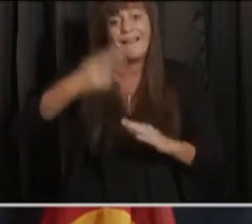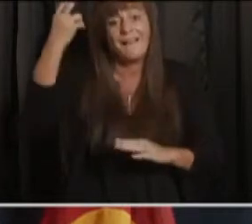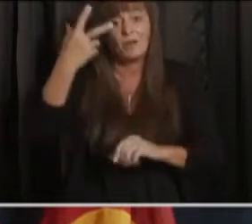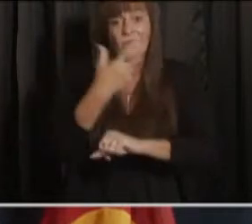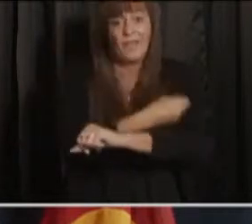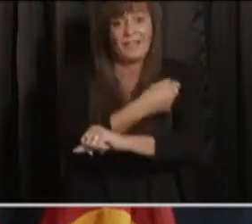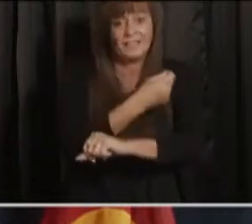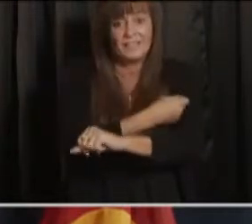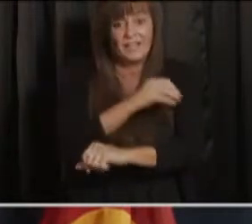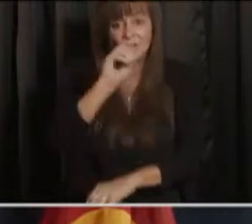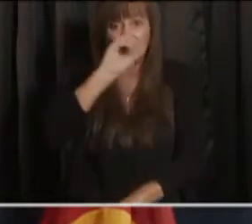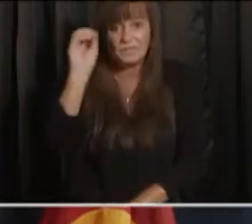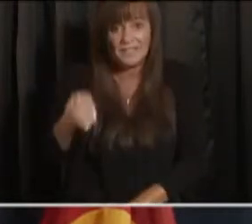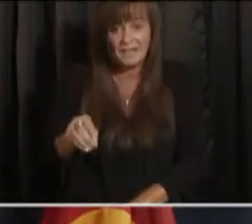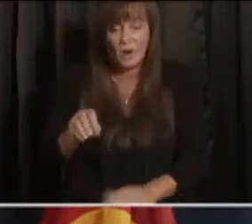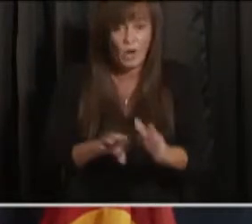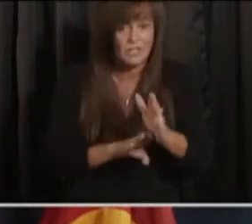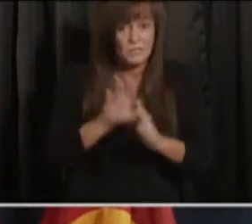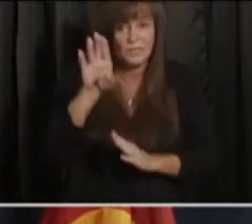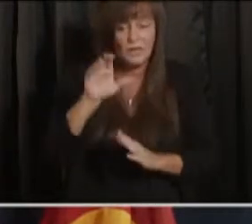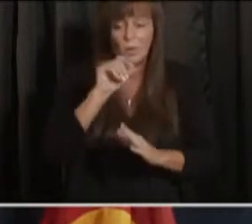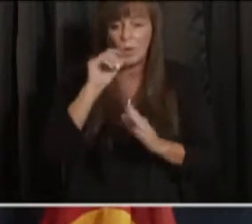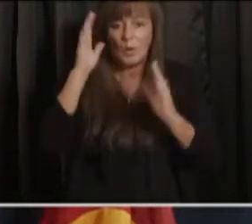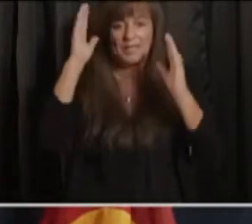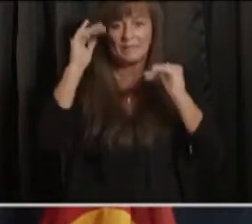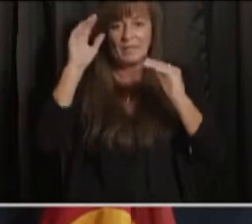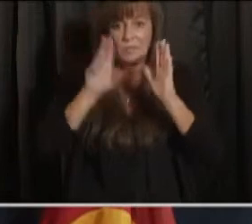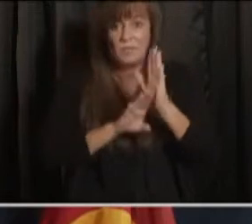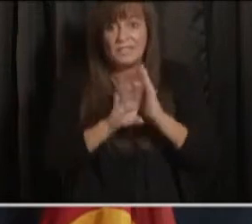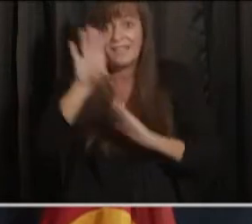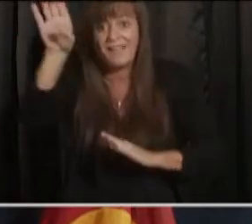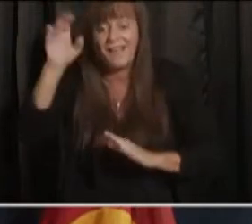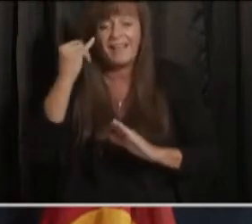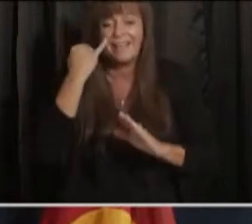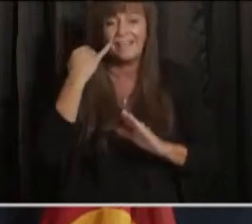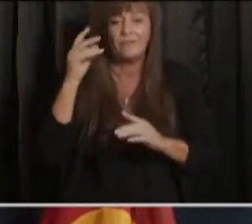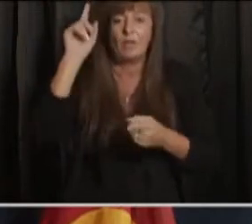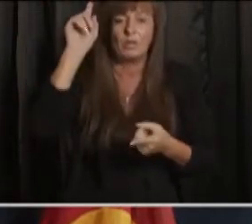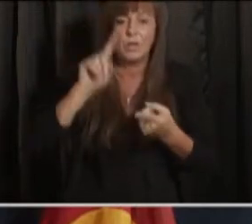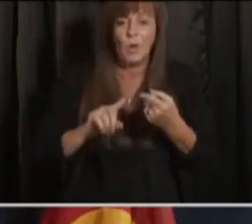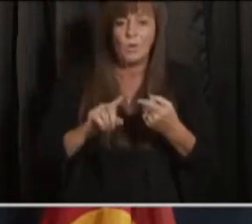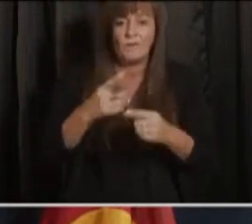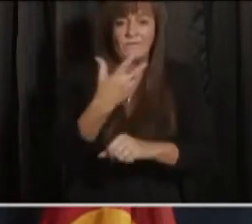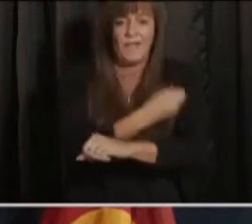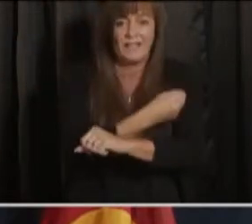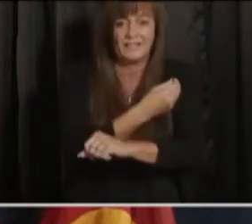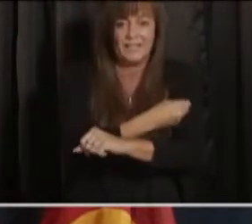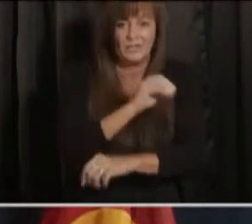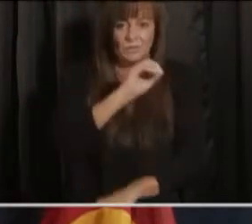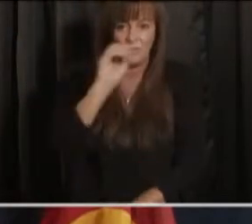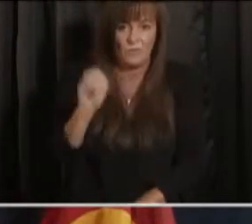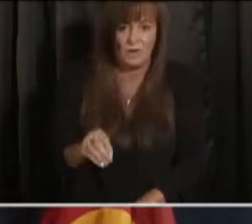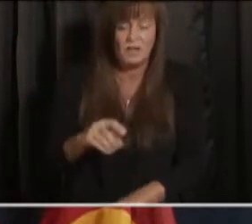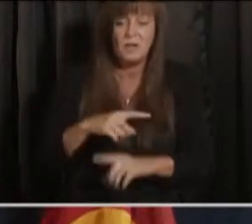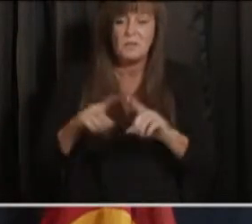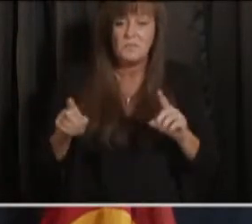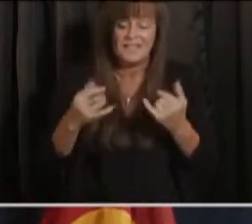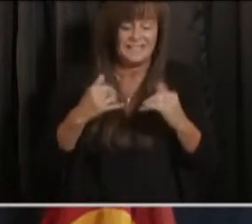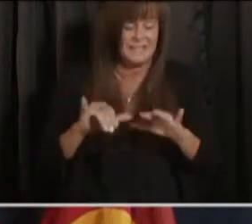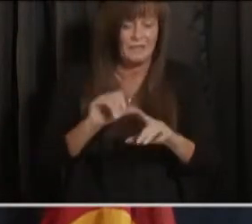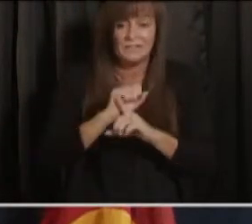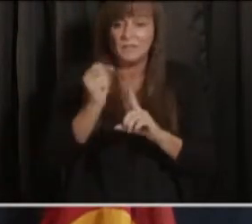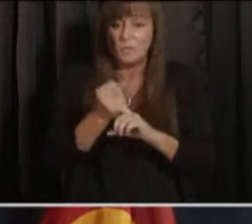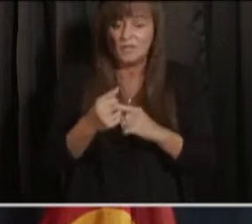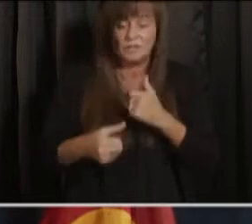do we expect it to be, as high as it was in states with lower vaccination rates with regards to hospitalizations. But nevertheless, the situation